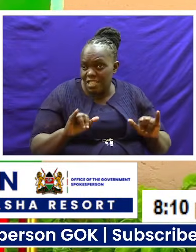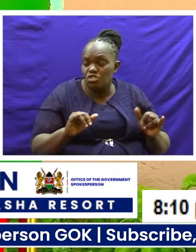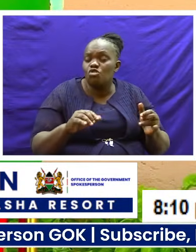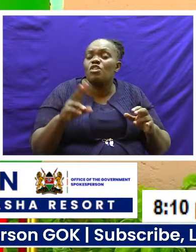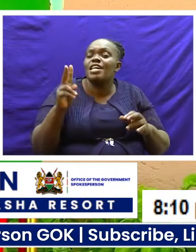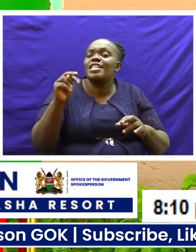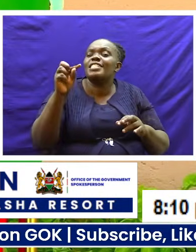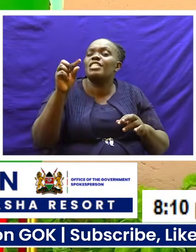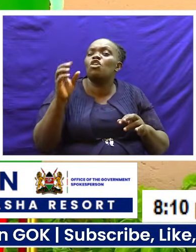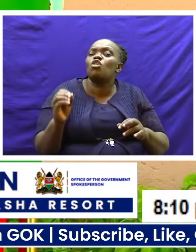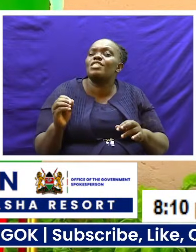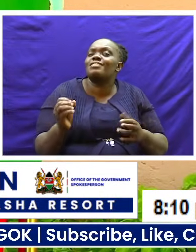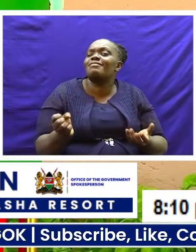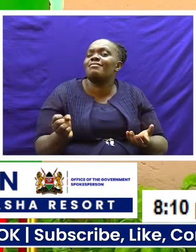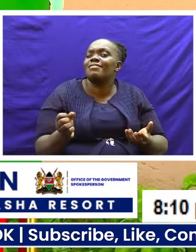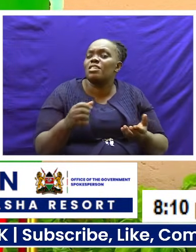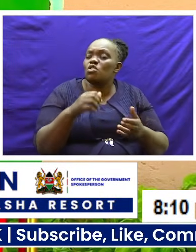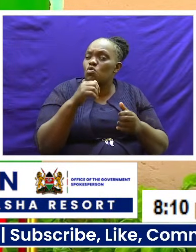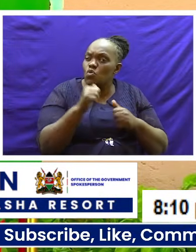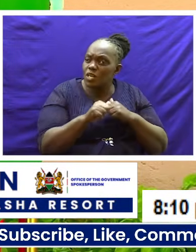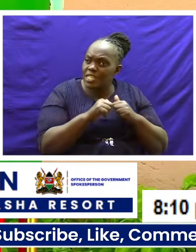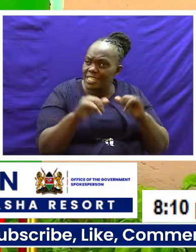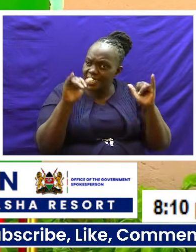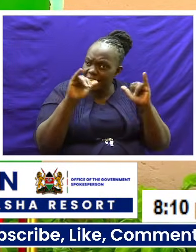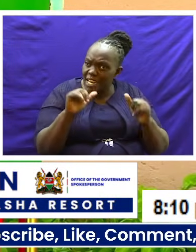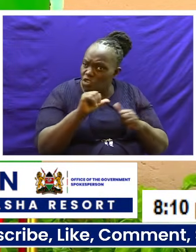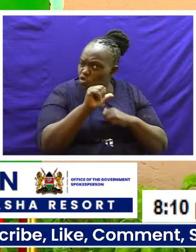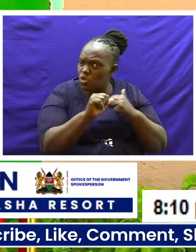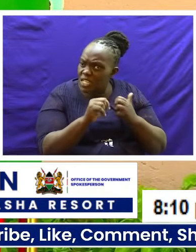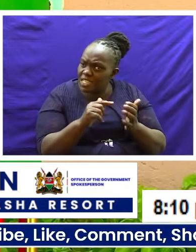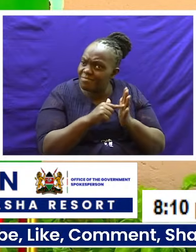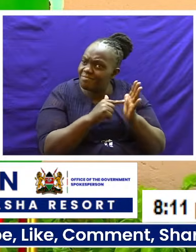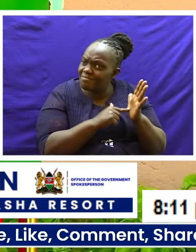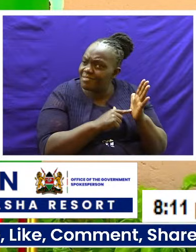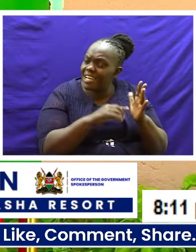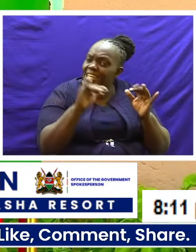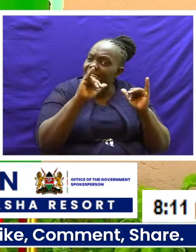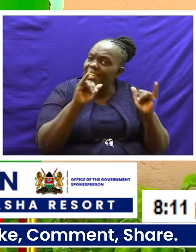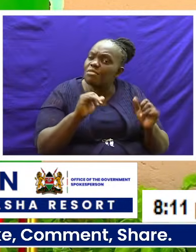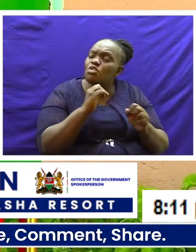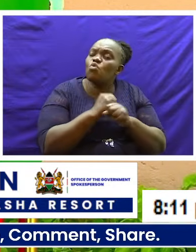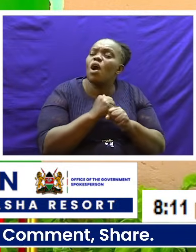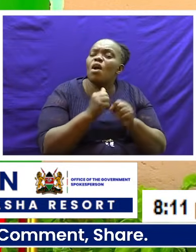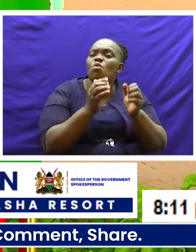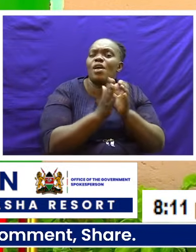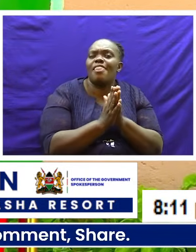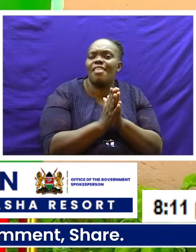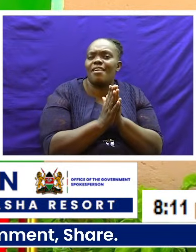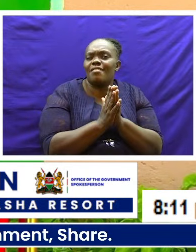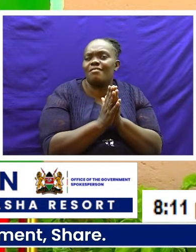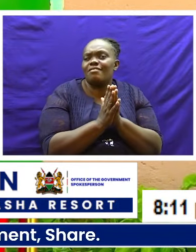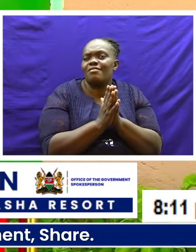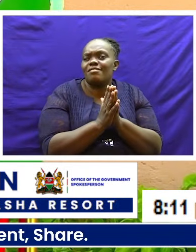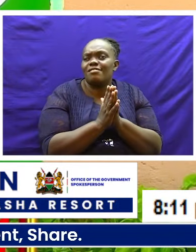Okay. Which are the ones that you worked with internationally? Internationally, I worked with